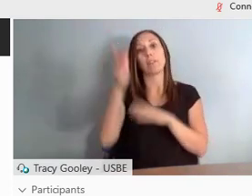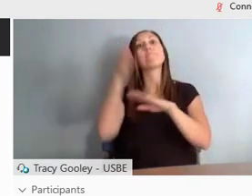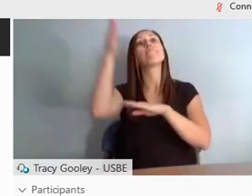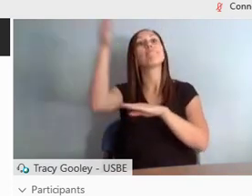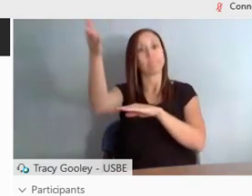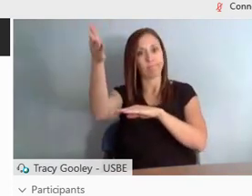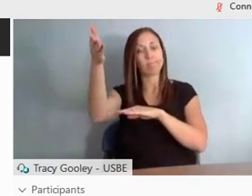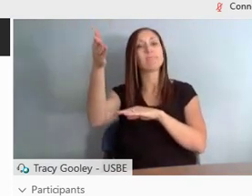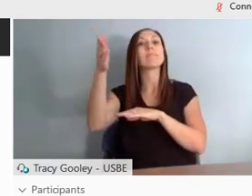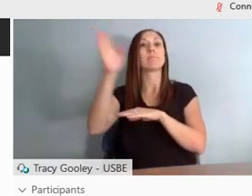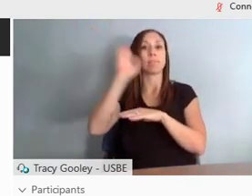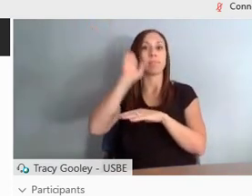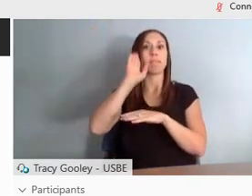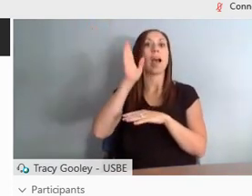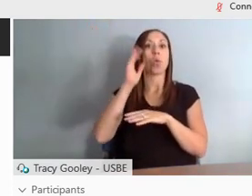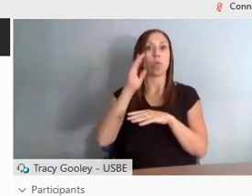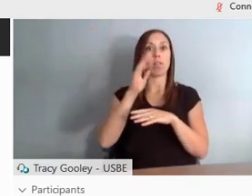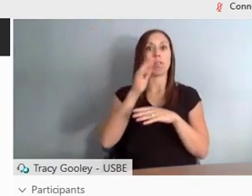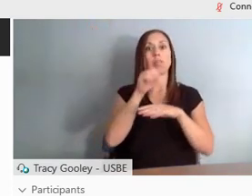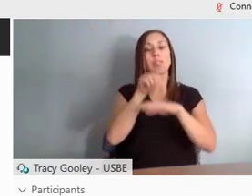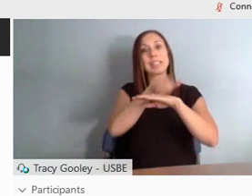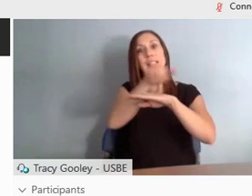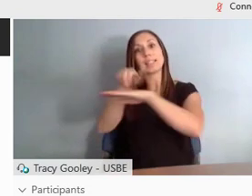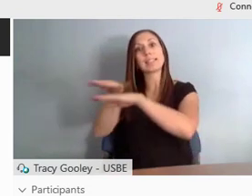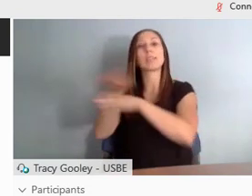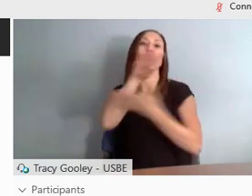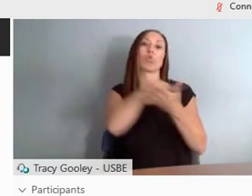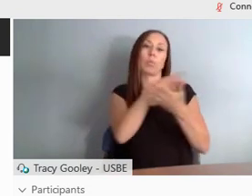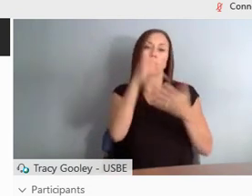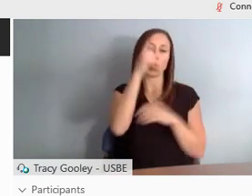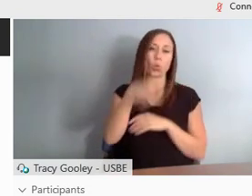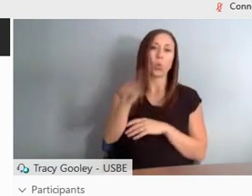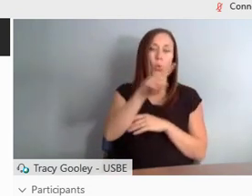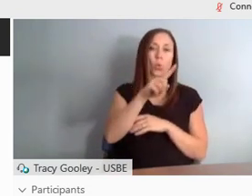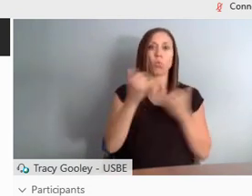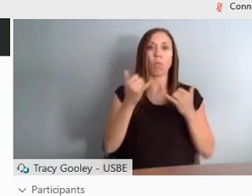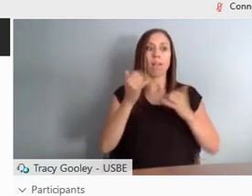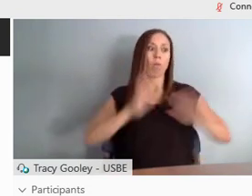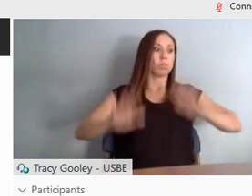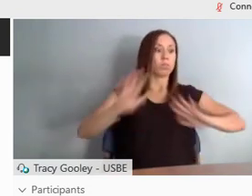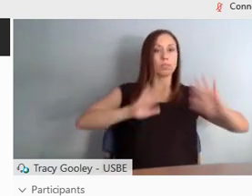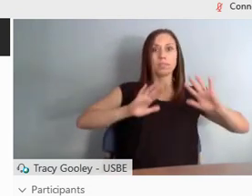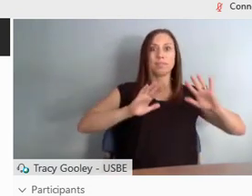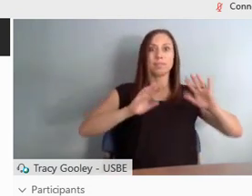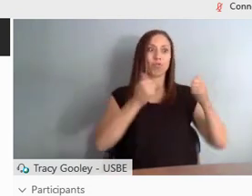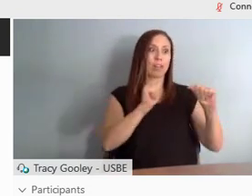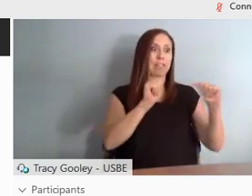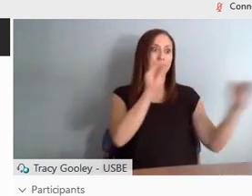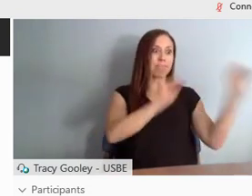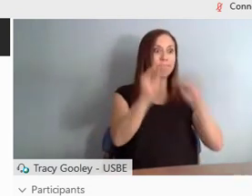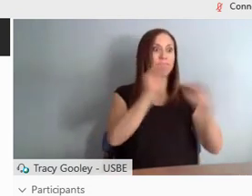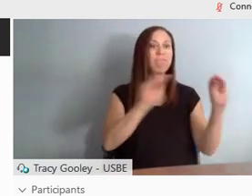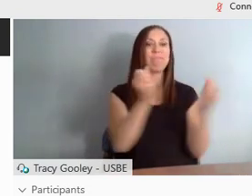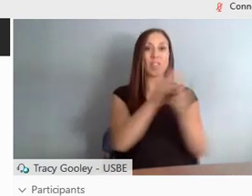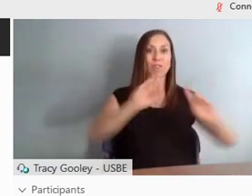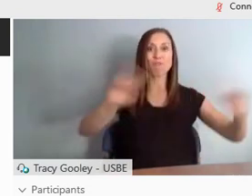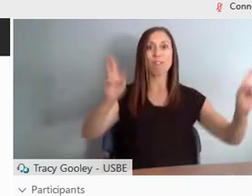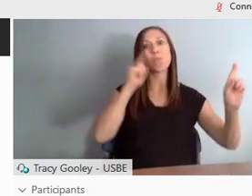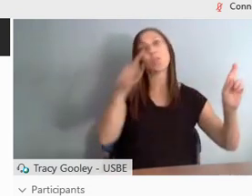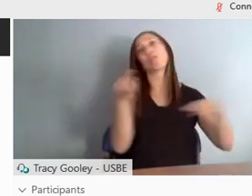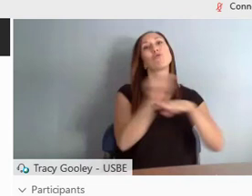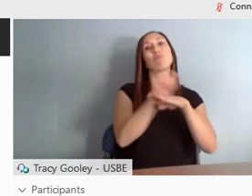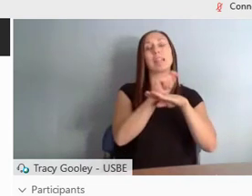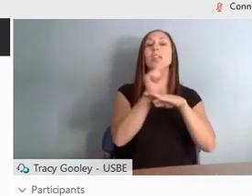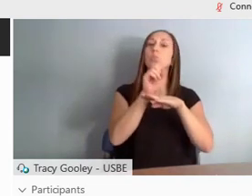I can forward on these rubrics to you guys. So we've just kind of been scrambling to get everything put together for this